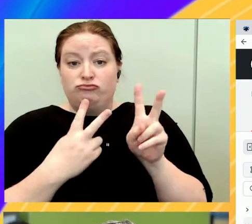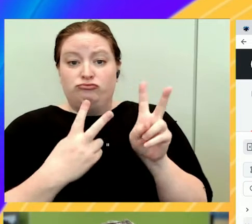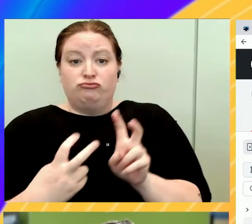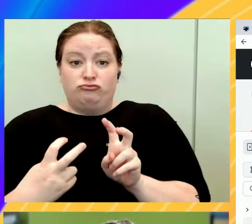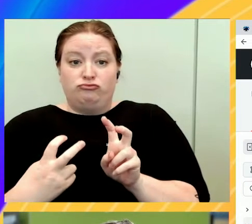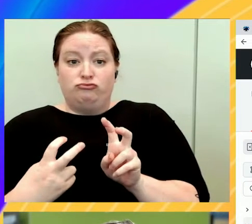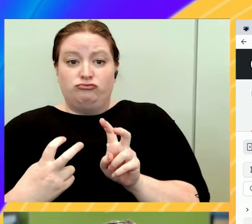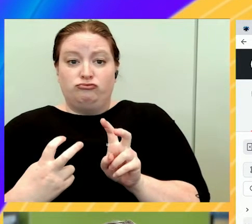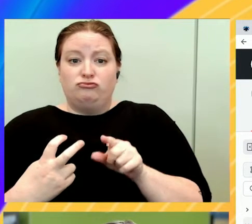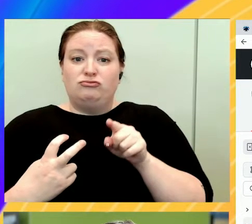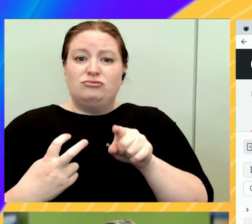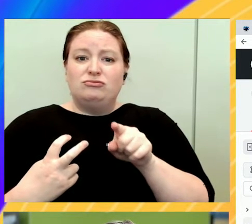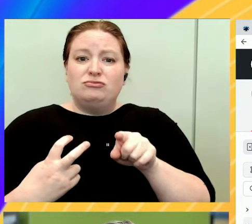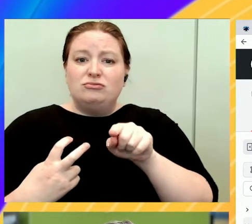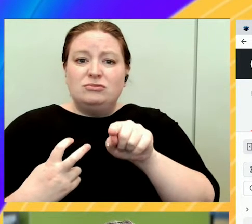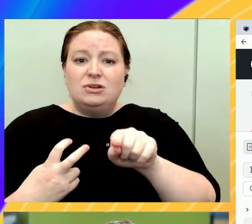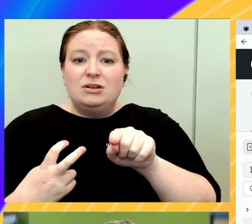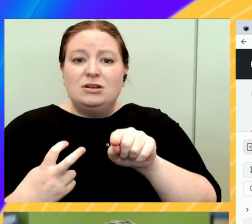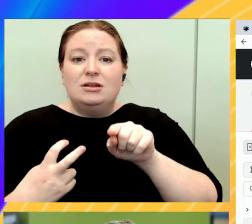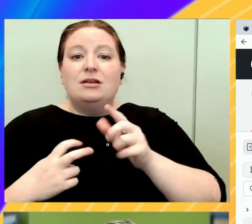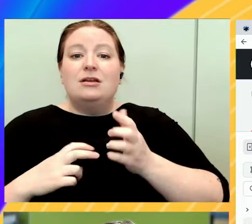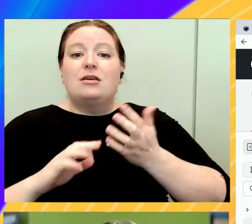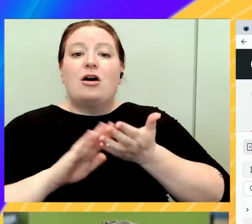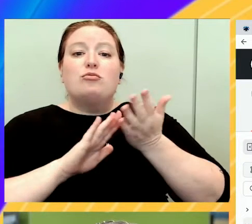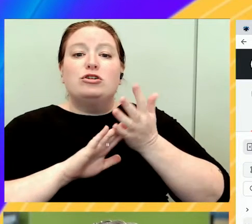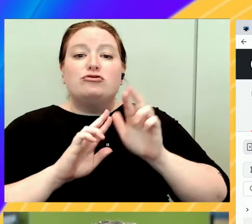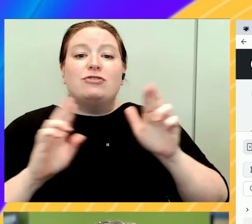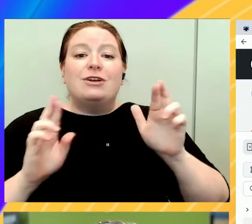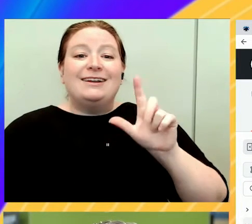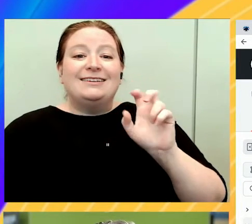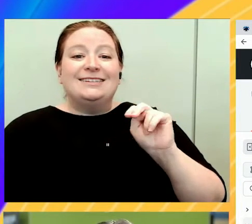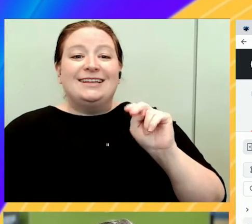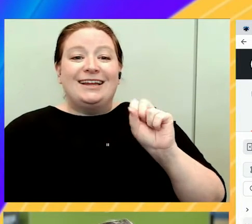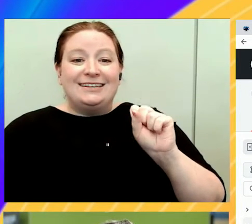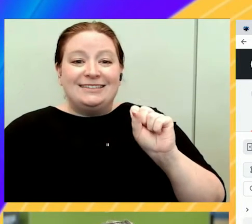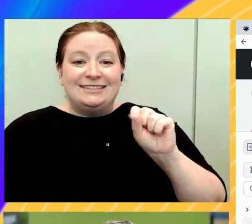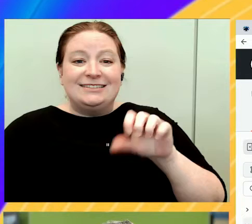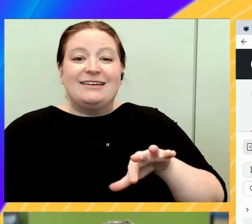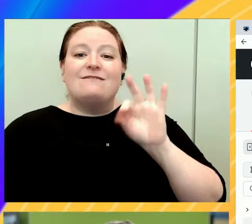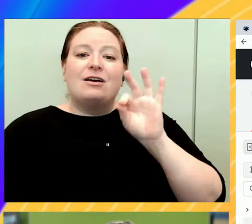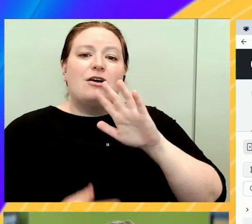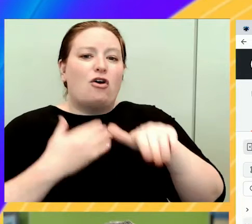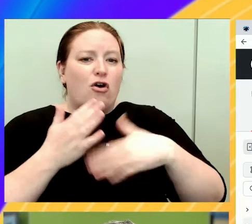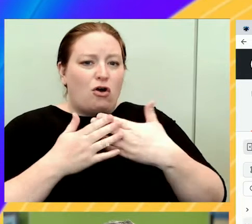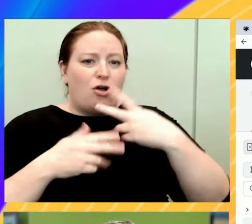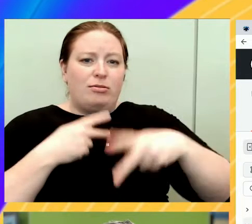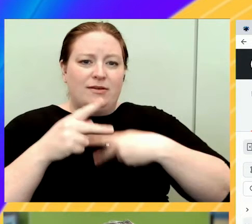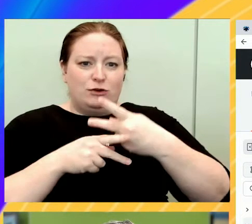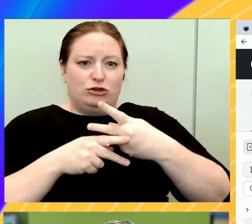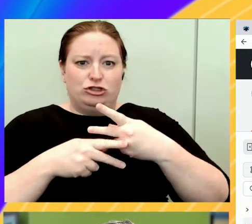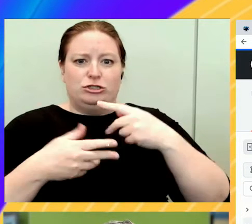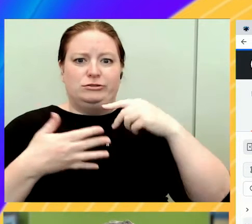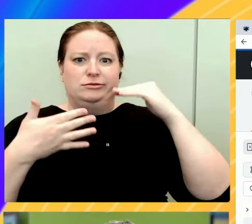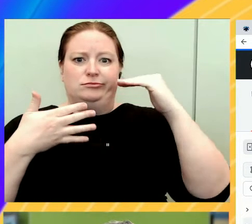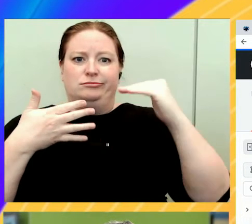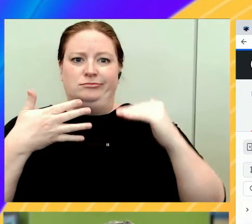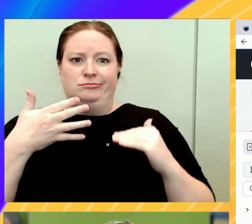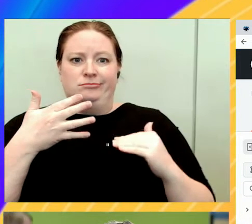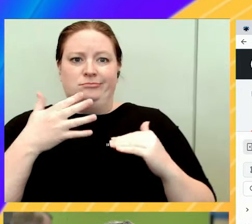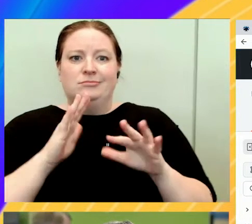Wafer Operational Readiness Lens and find all the published versions. Select the most recent,